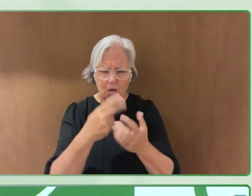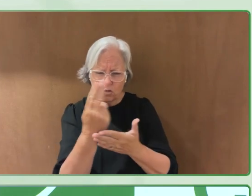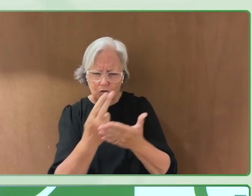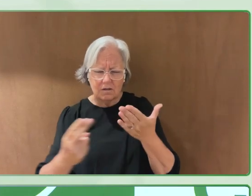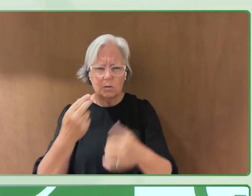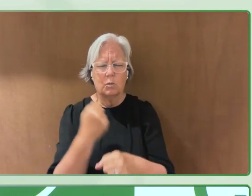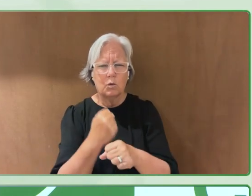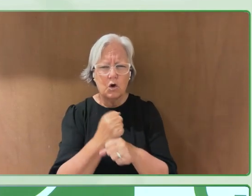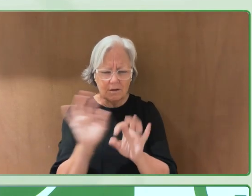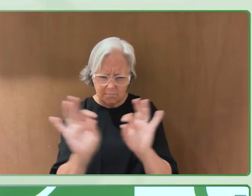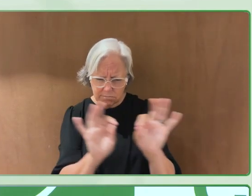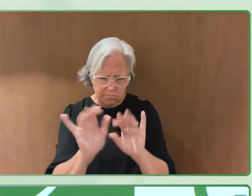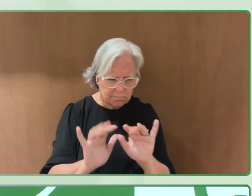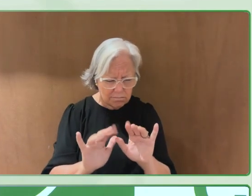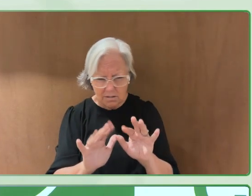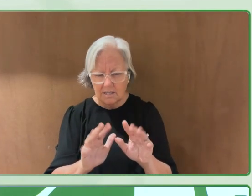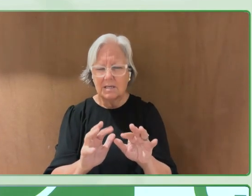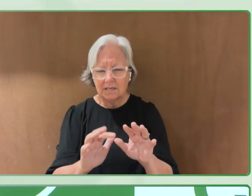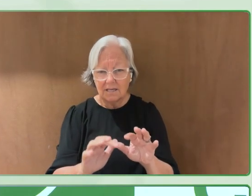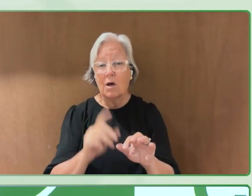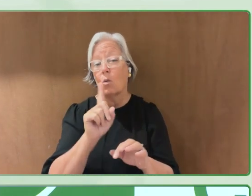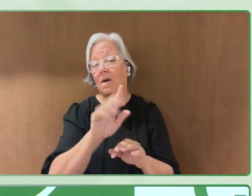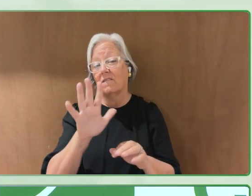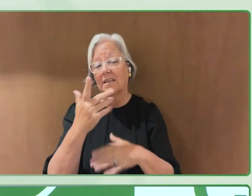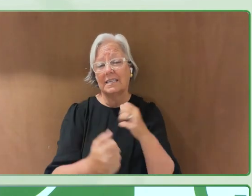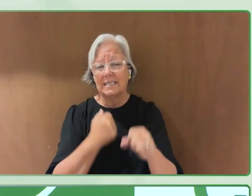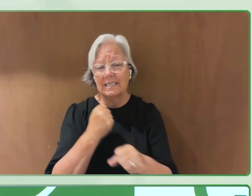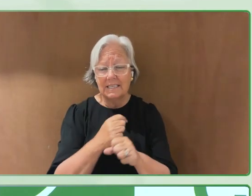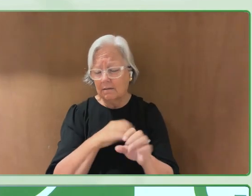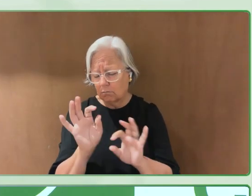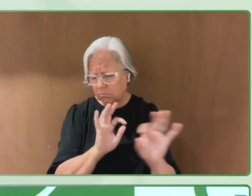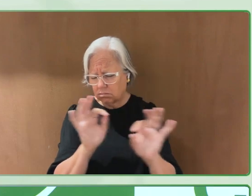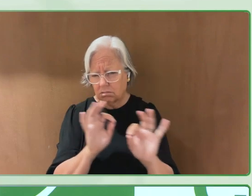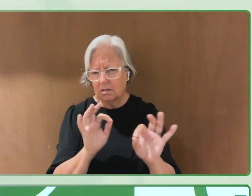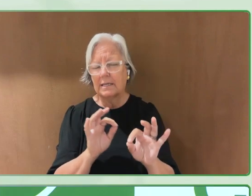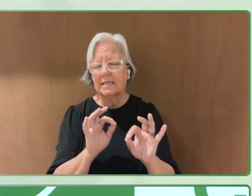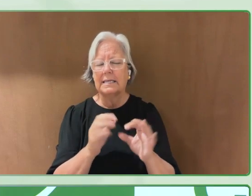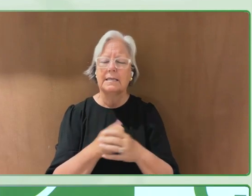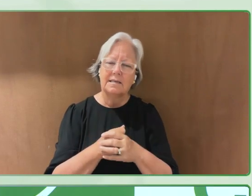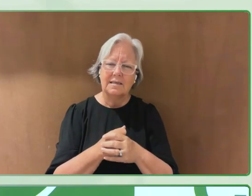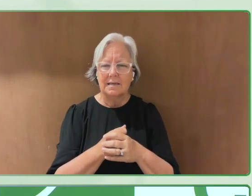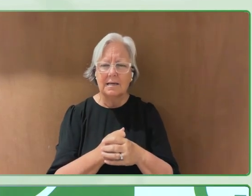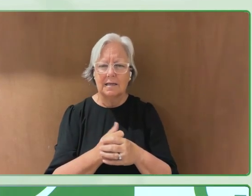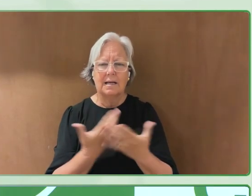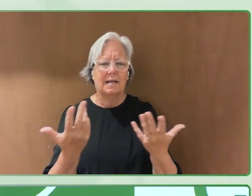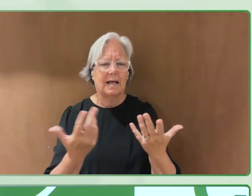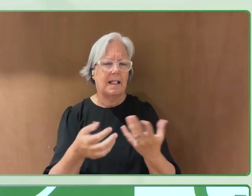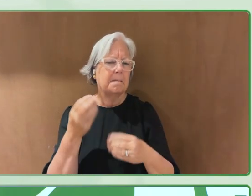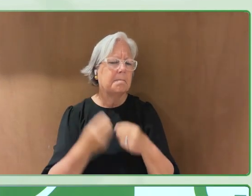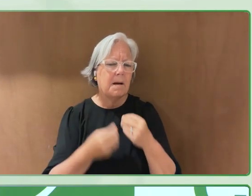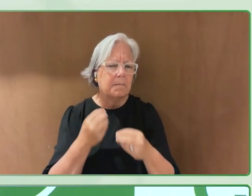to Pakistan after 15 years, and then I realized that the problem was still there.